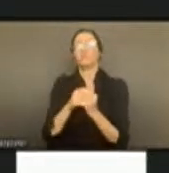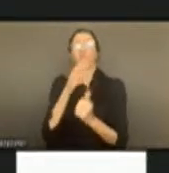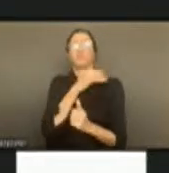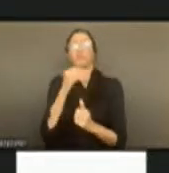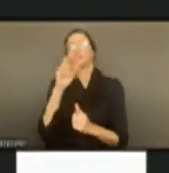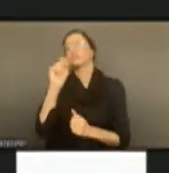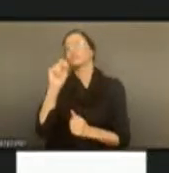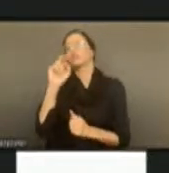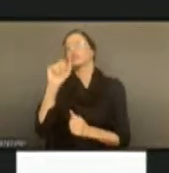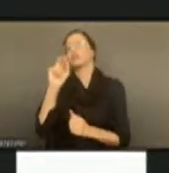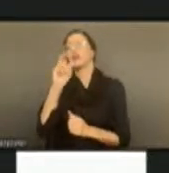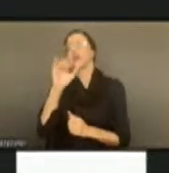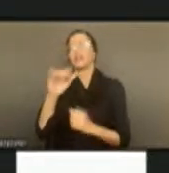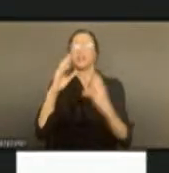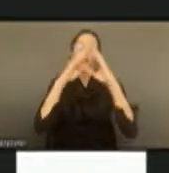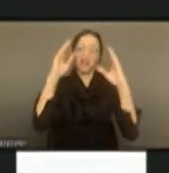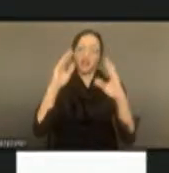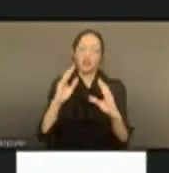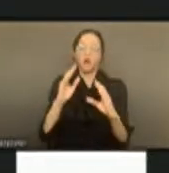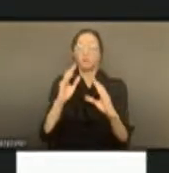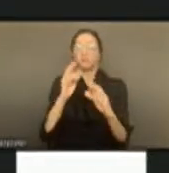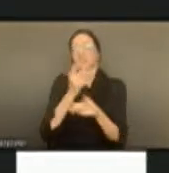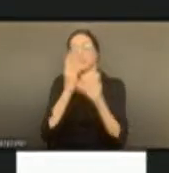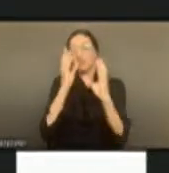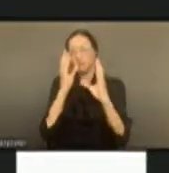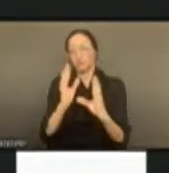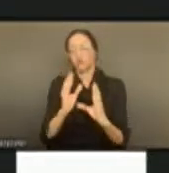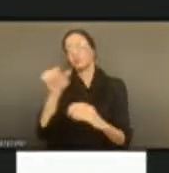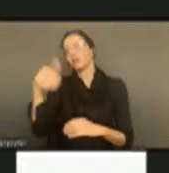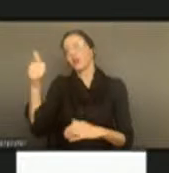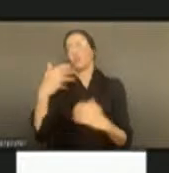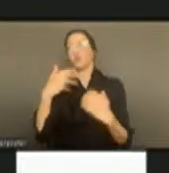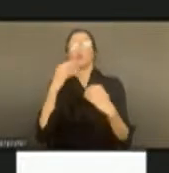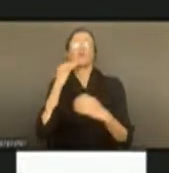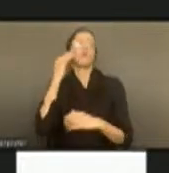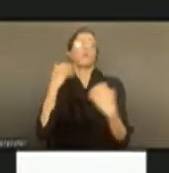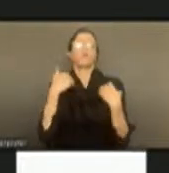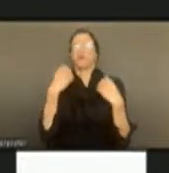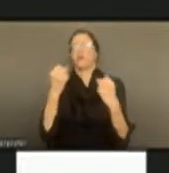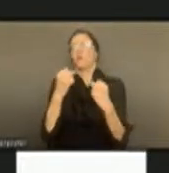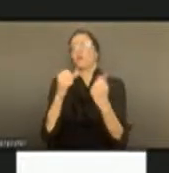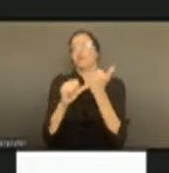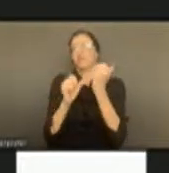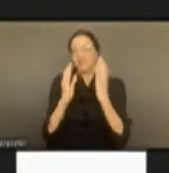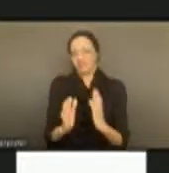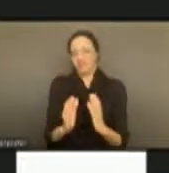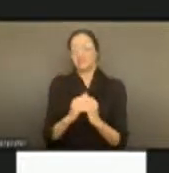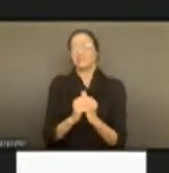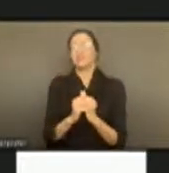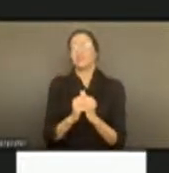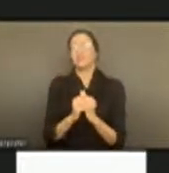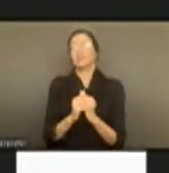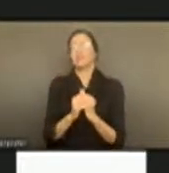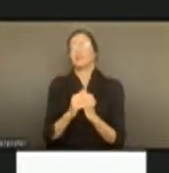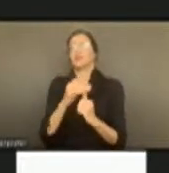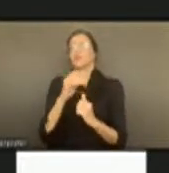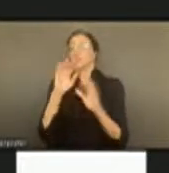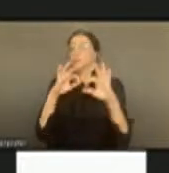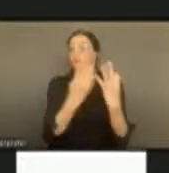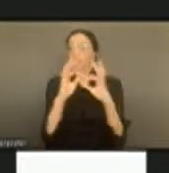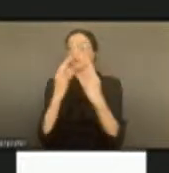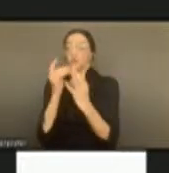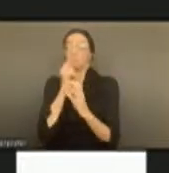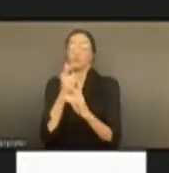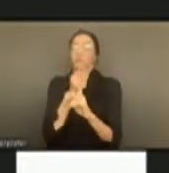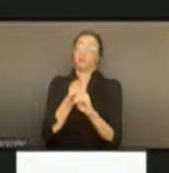Care workers who make all other forms of work possible. The families we are in contact with have been devastated by the COVID evictions crisis,